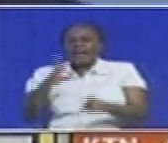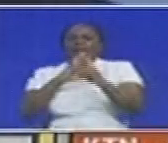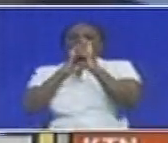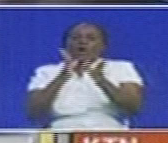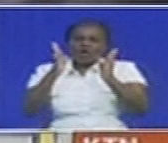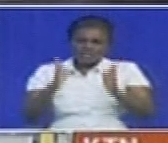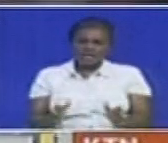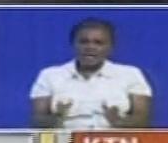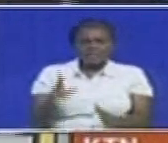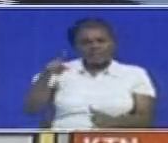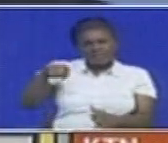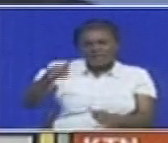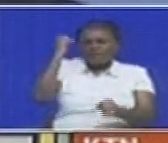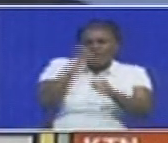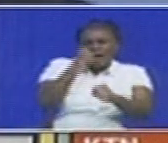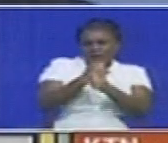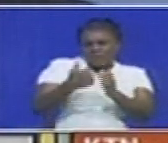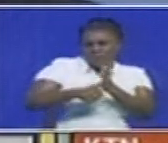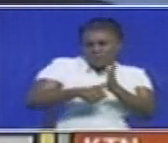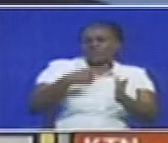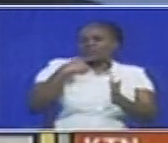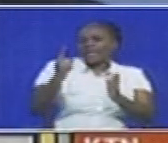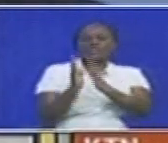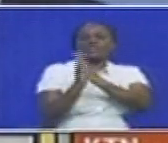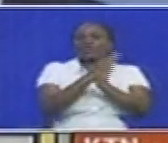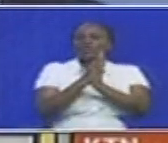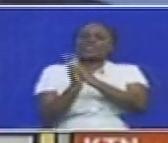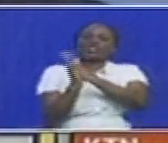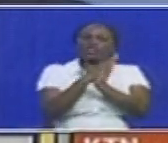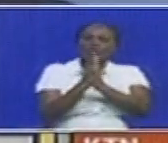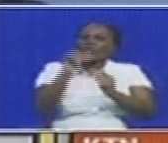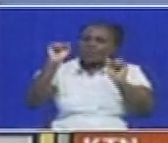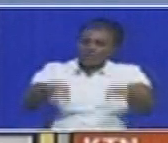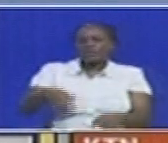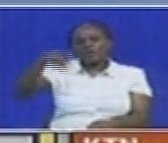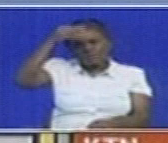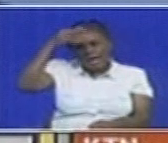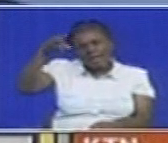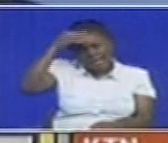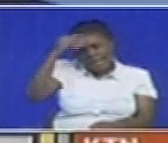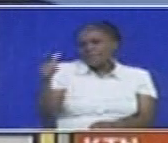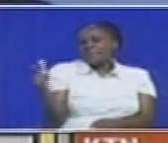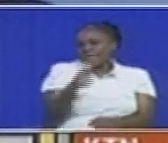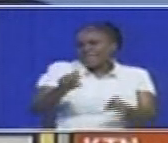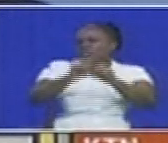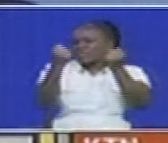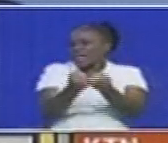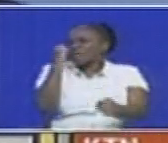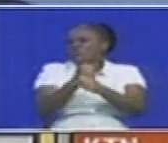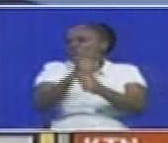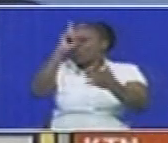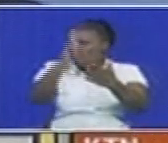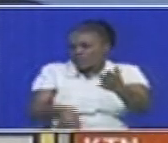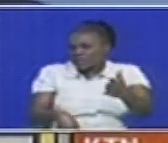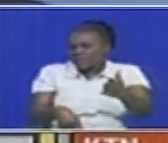who are working very hard to tell a story that we can learn from. Media, what's the role of media in a society? The role of media in a